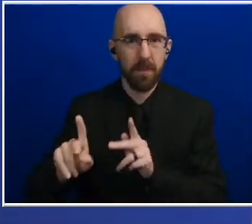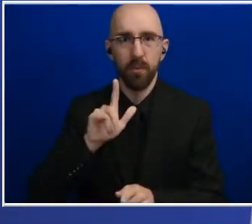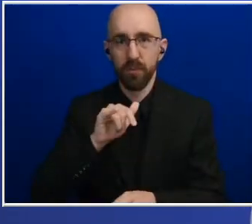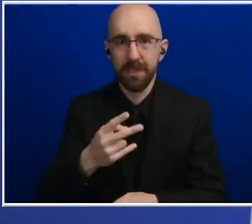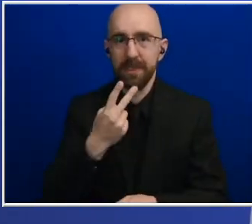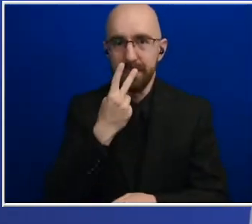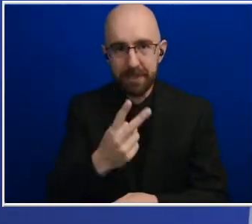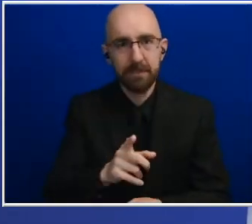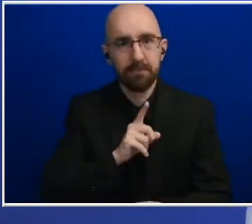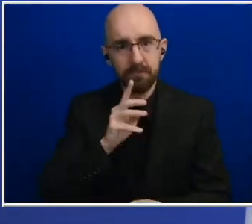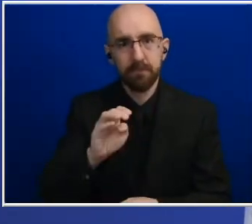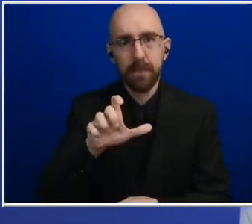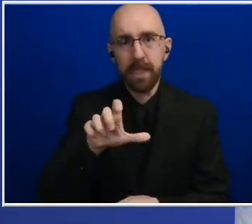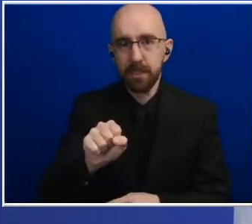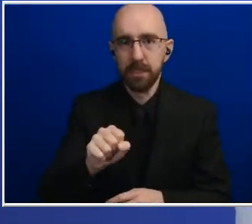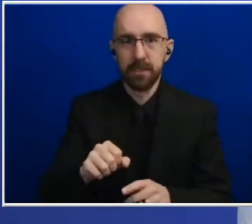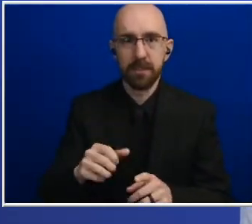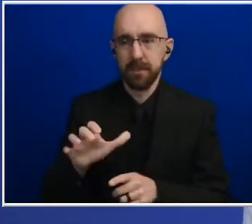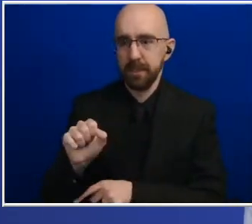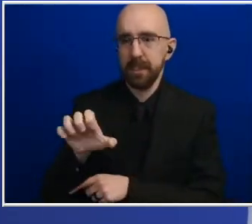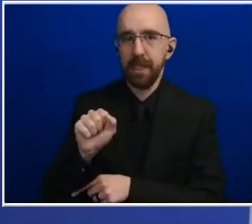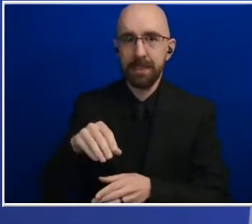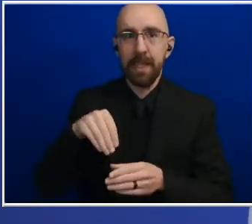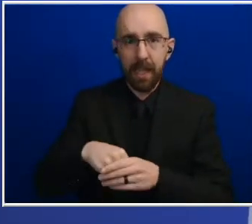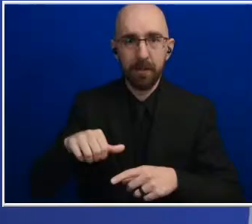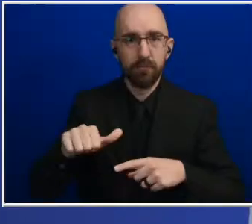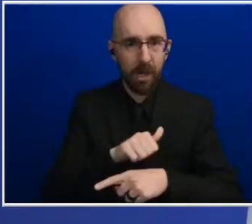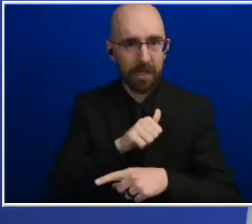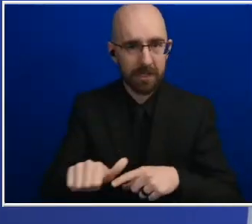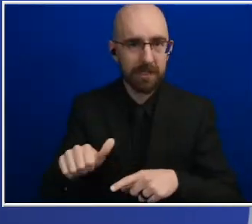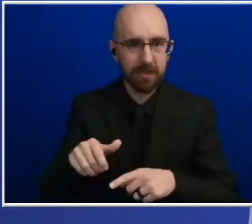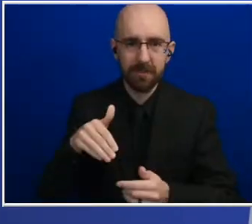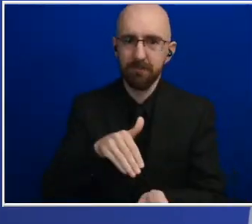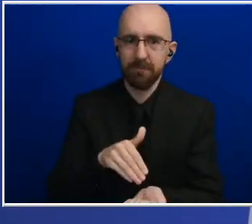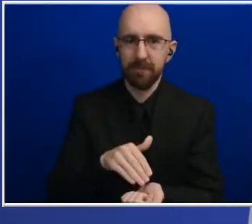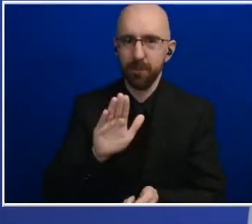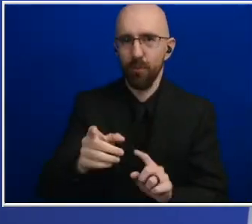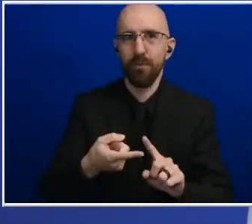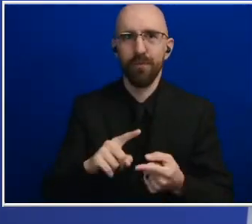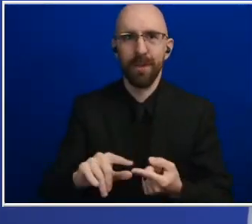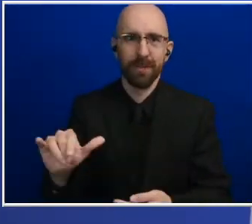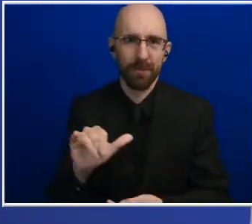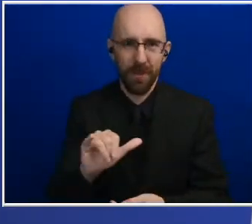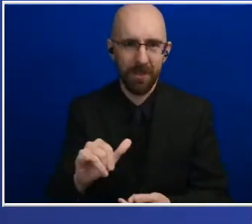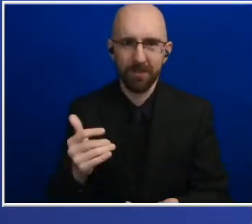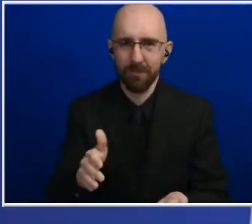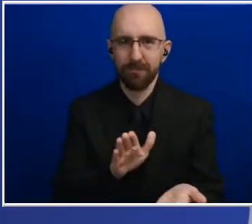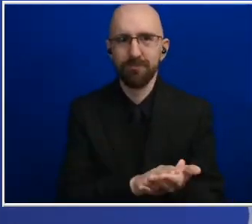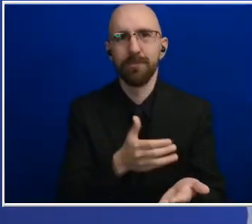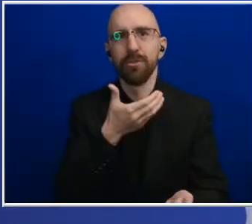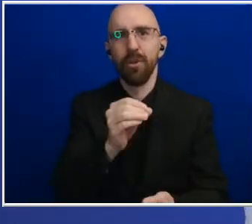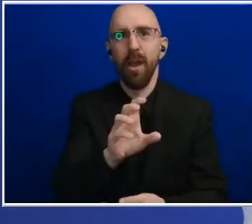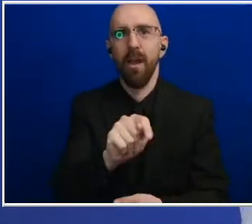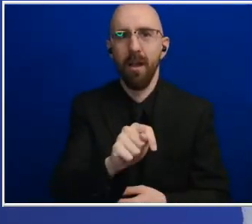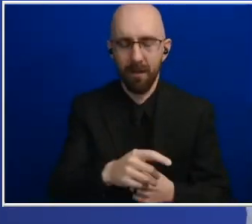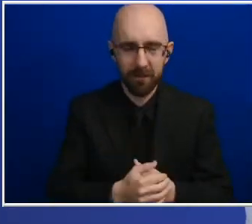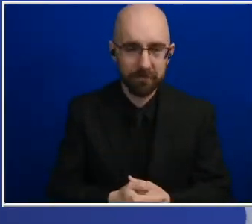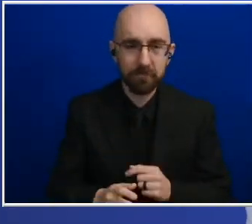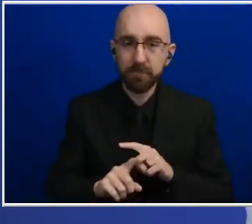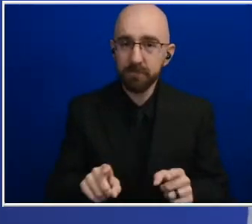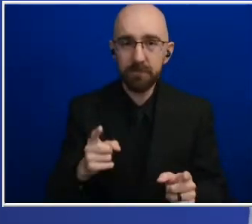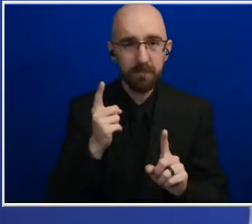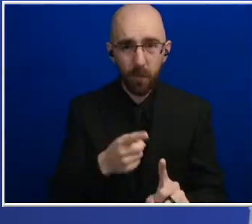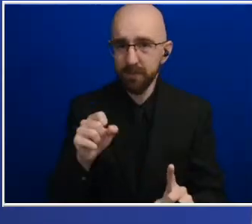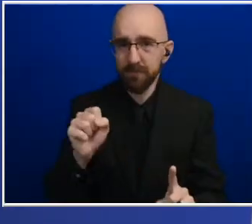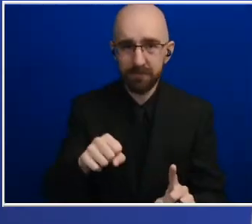cases in practice, and he's one of your friends as well. So shout out to Dr. Hinthorn. But the point is, yes, it is